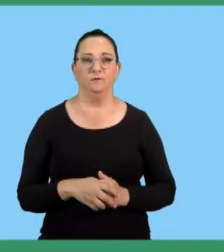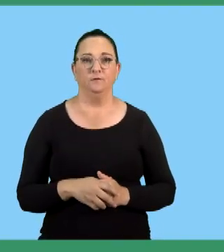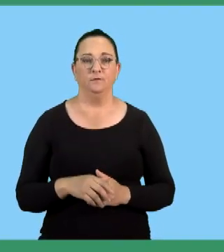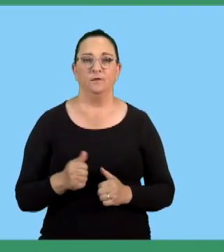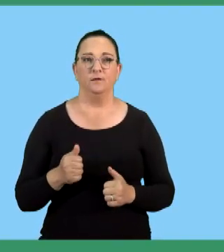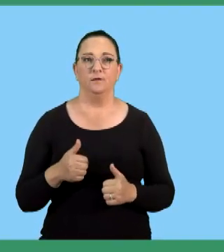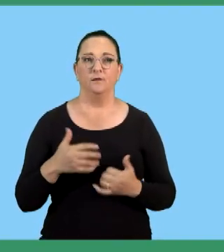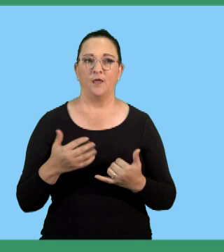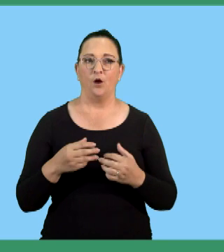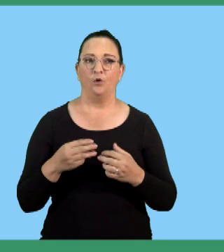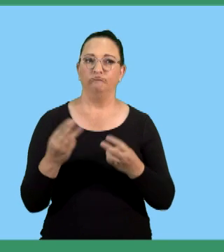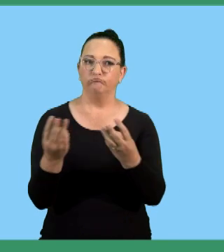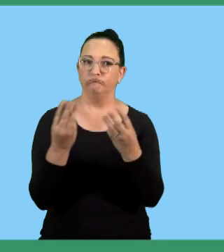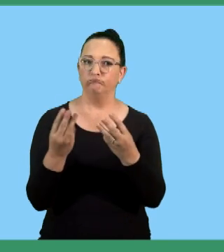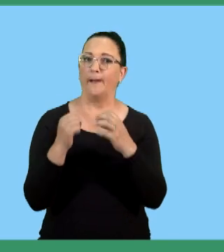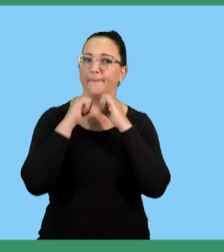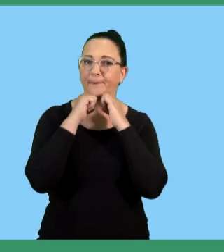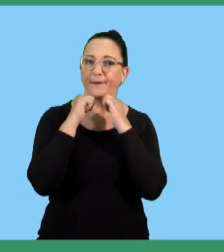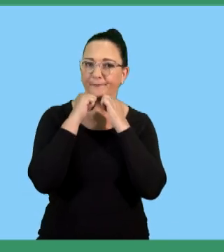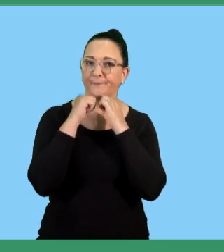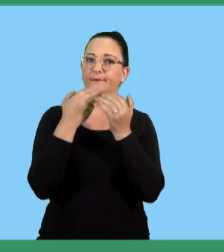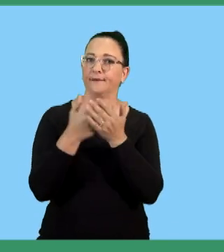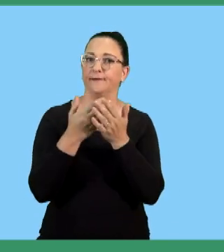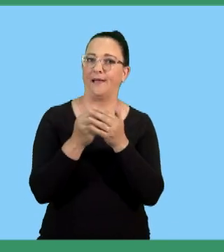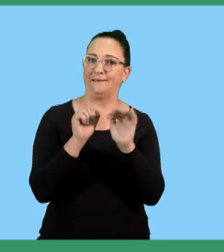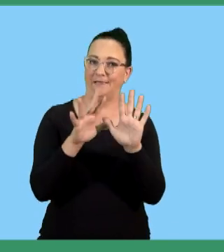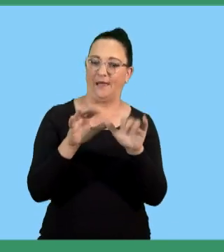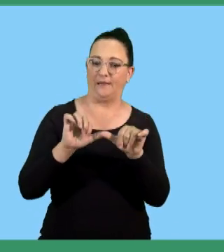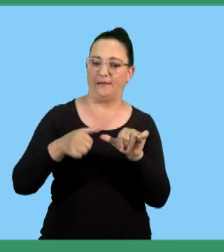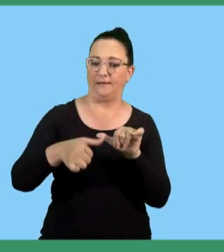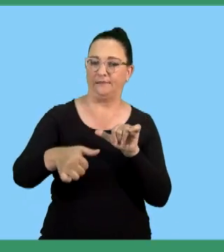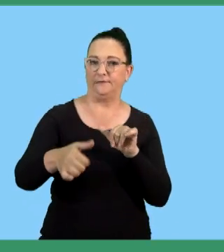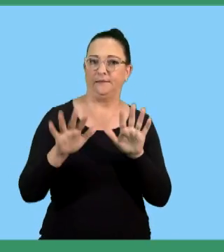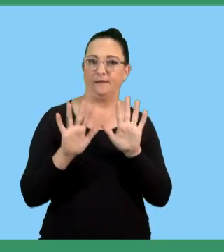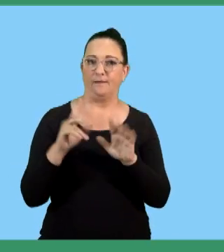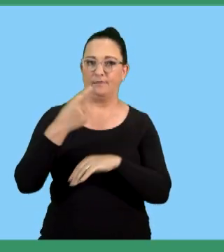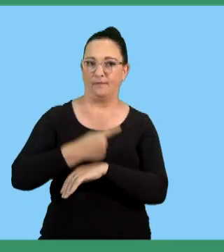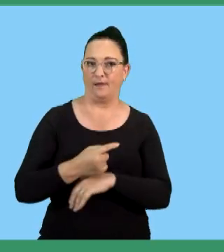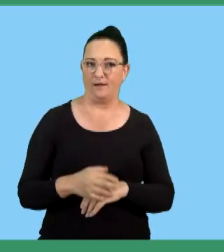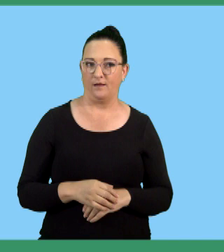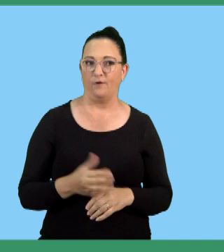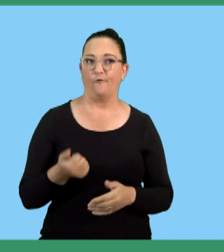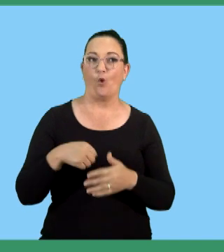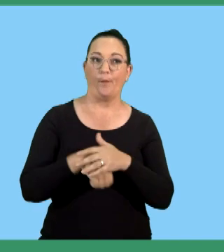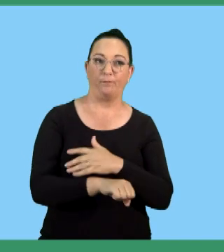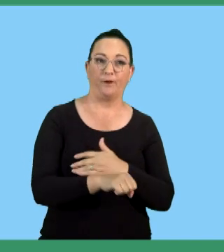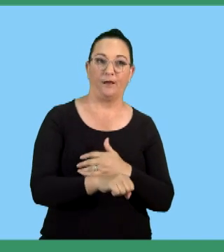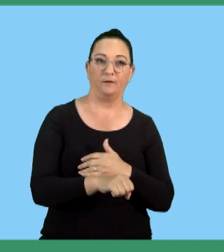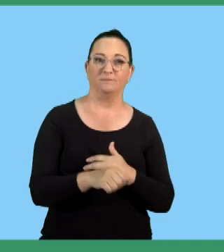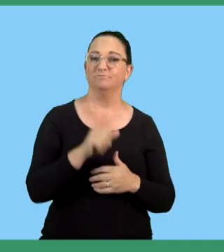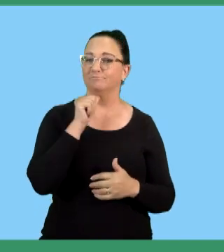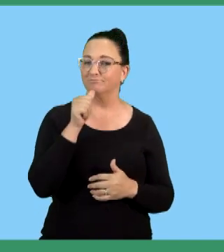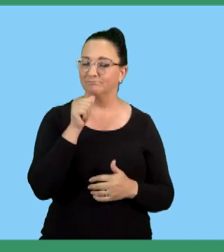is entitled to 10 consecutive days parental leave after the birth of his or her child, irrespective of